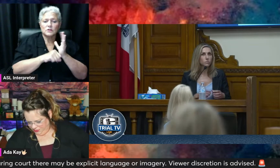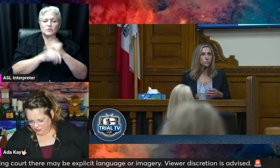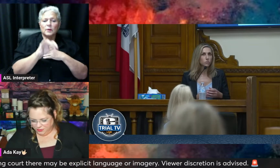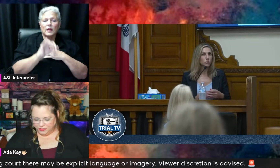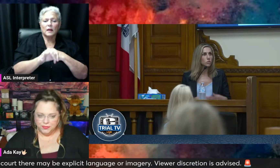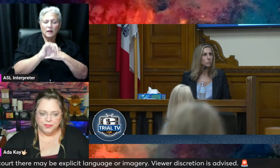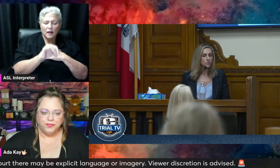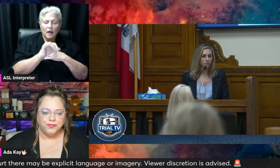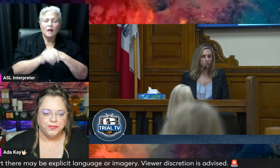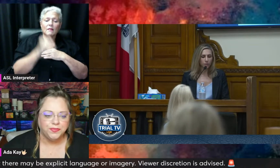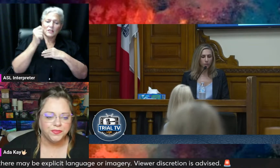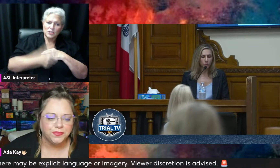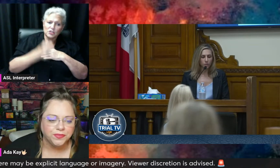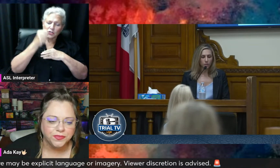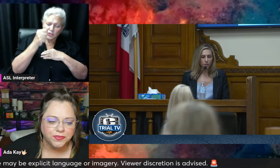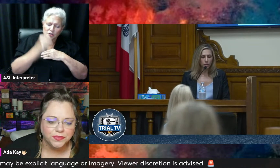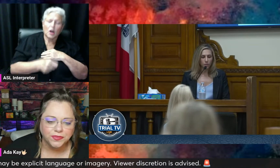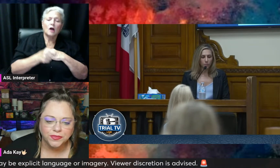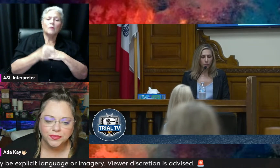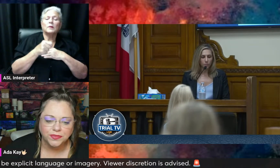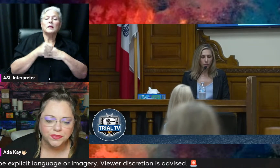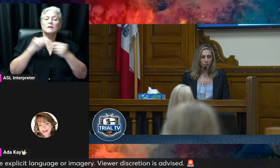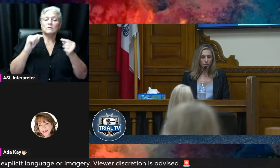that surgical material.